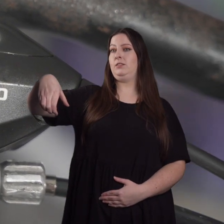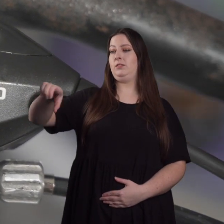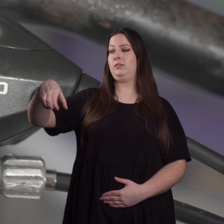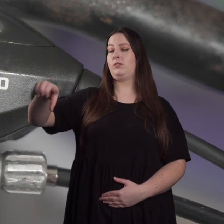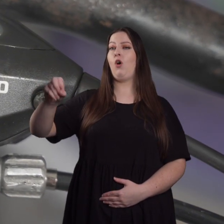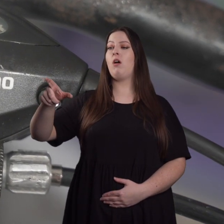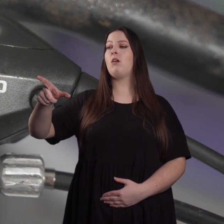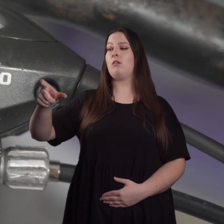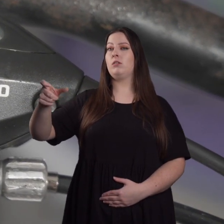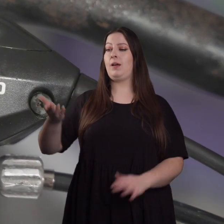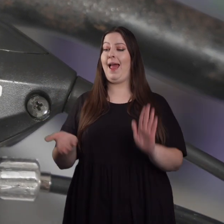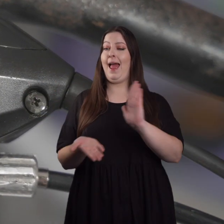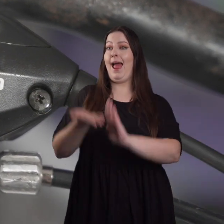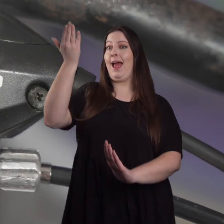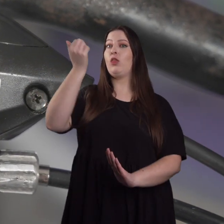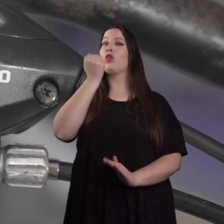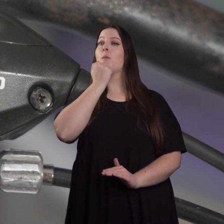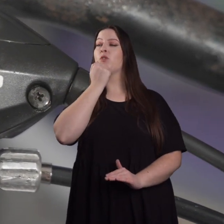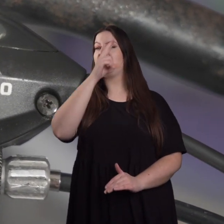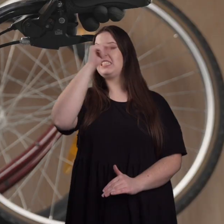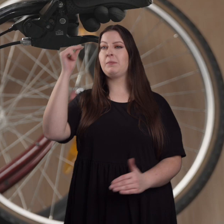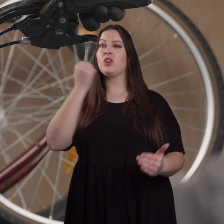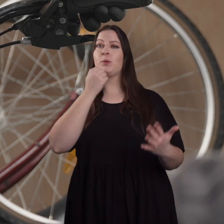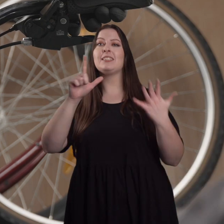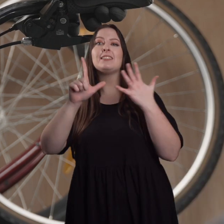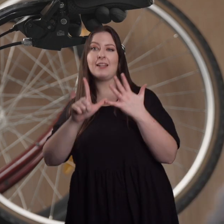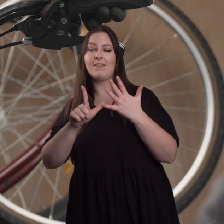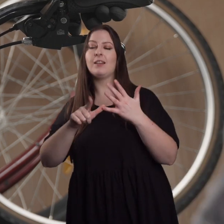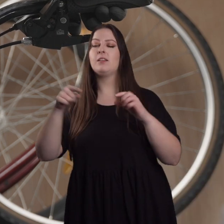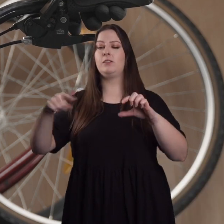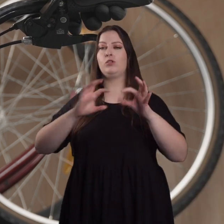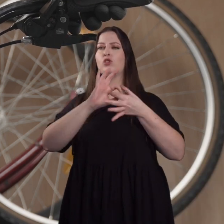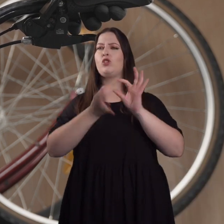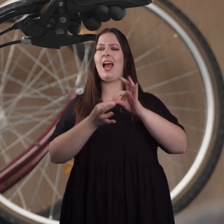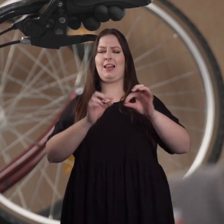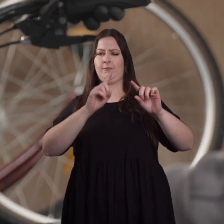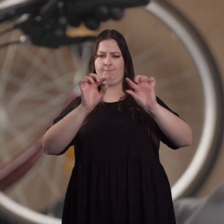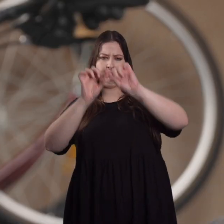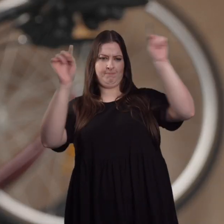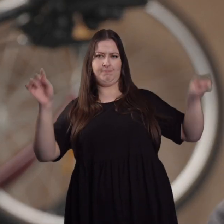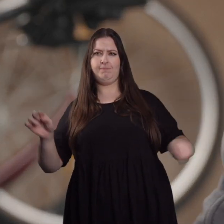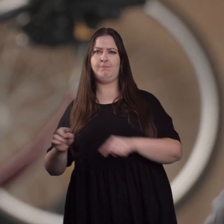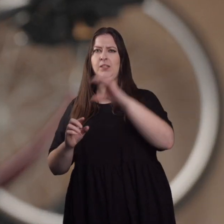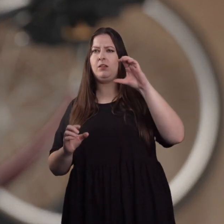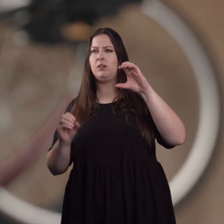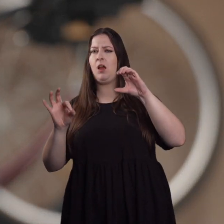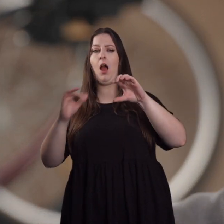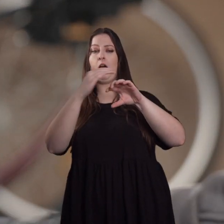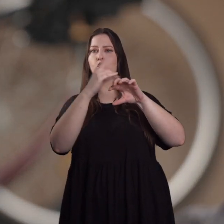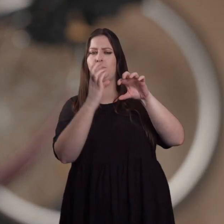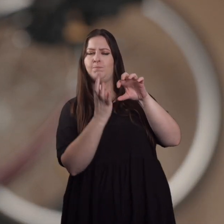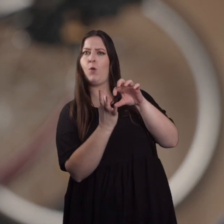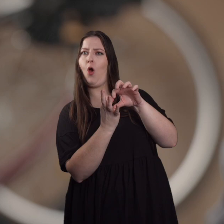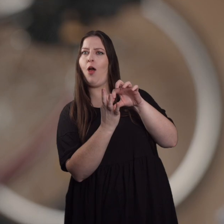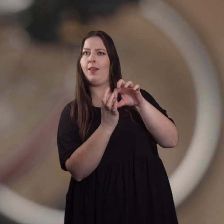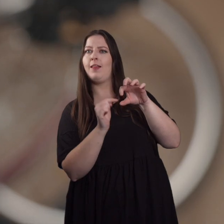Start by choosing the gear with the highest number on the right shifter, like 7. The chain should move to the smallest cog